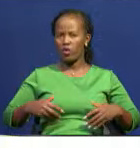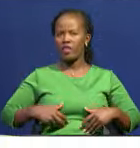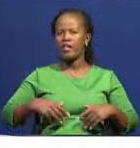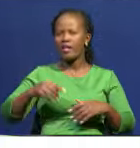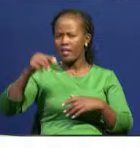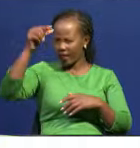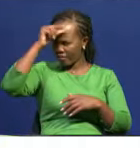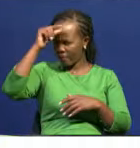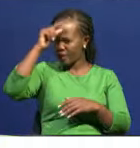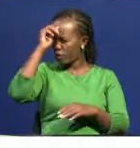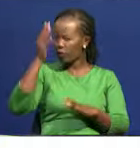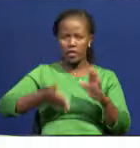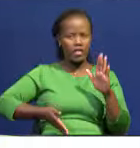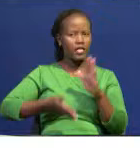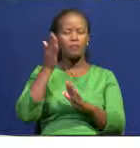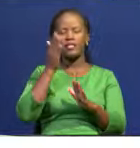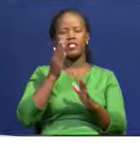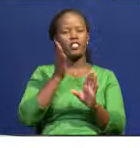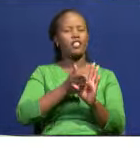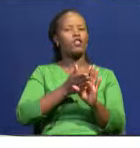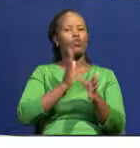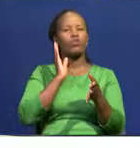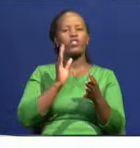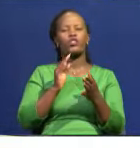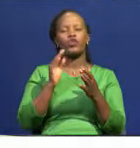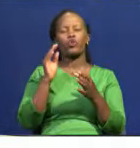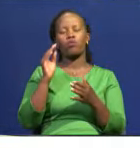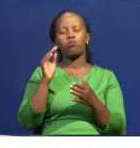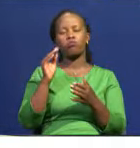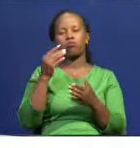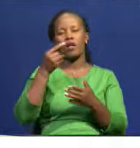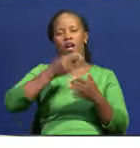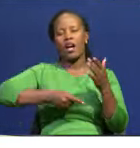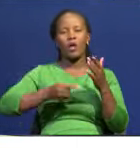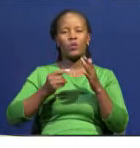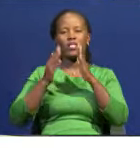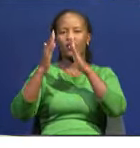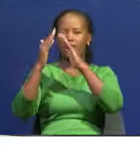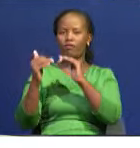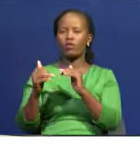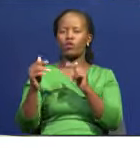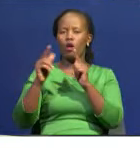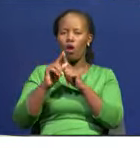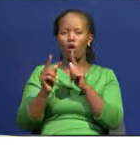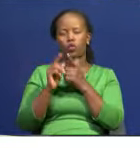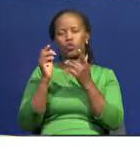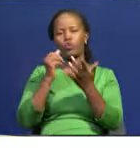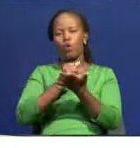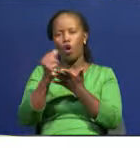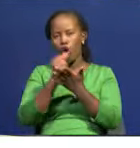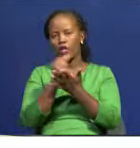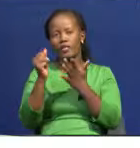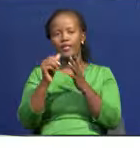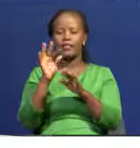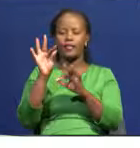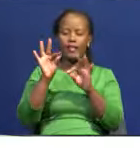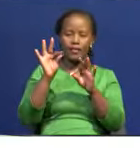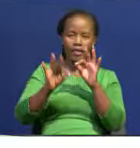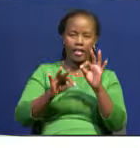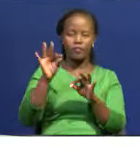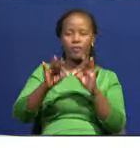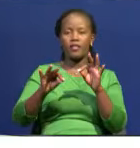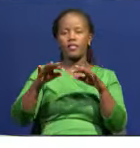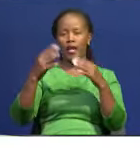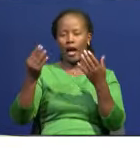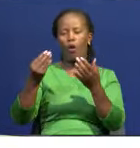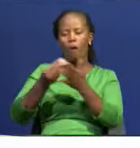to immediately scrap the housing levy and publish an audit of how the money has been utilized so far. Wahome has